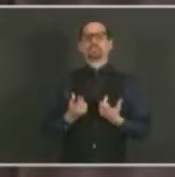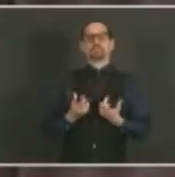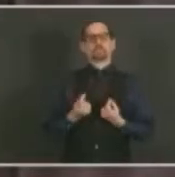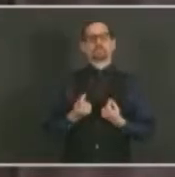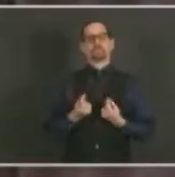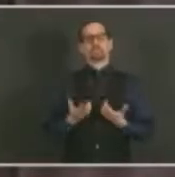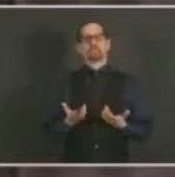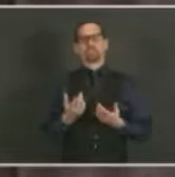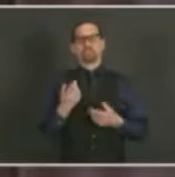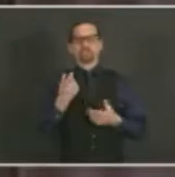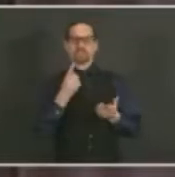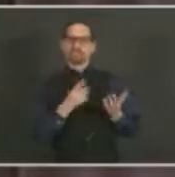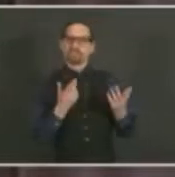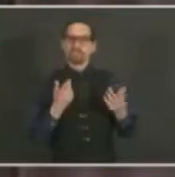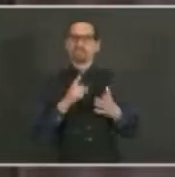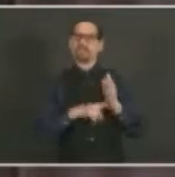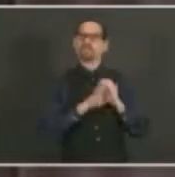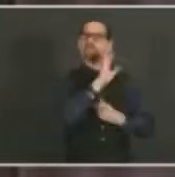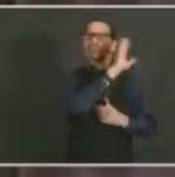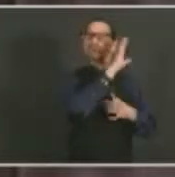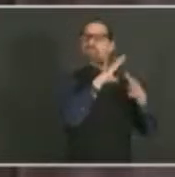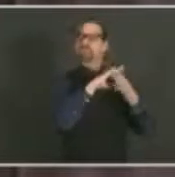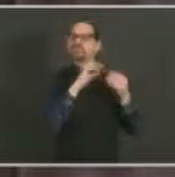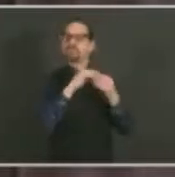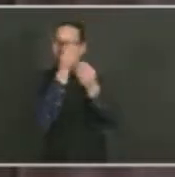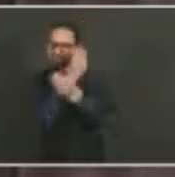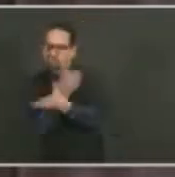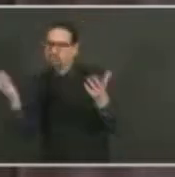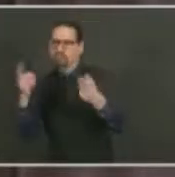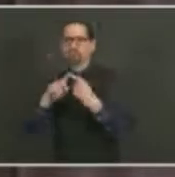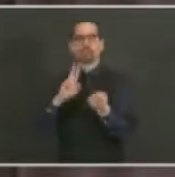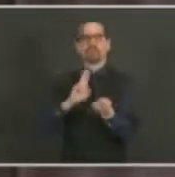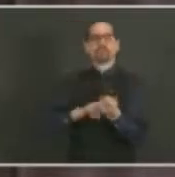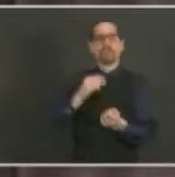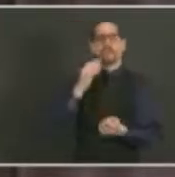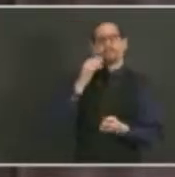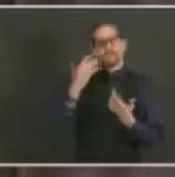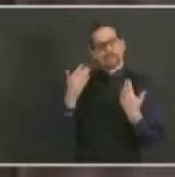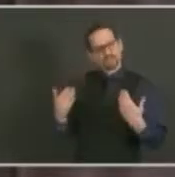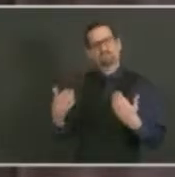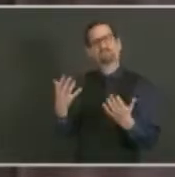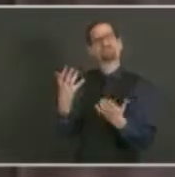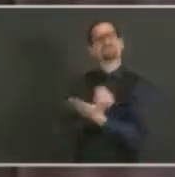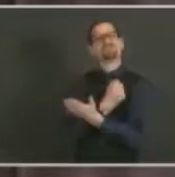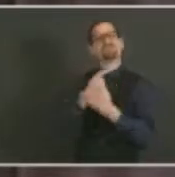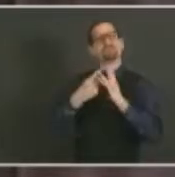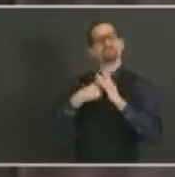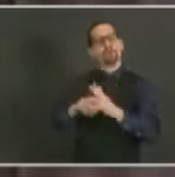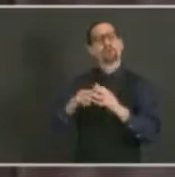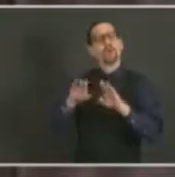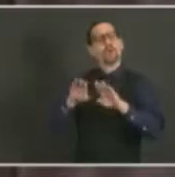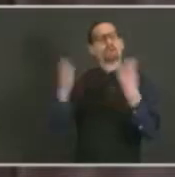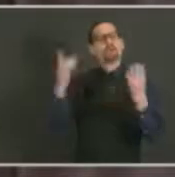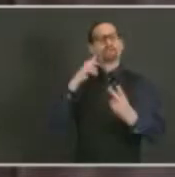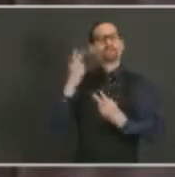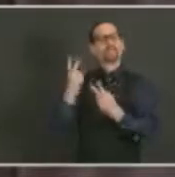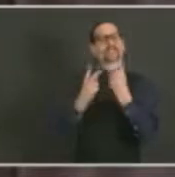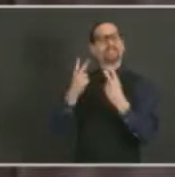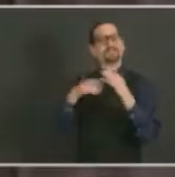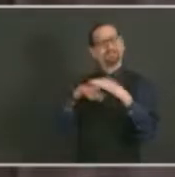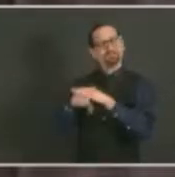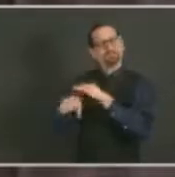home facilities you really need to start loosening things up, given that you follow the science and the data, and that seems to be trending in a positive